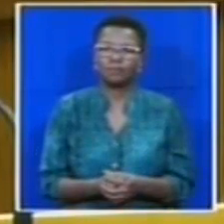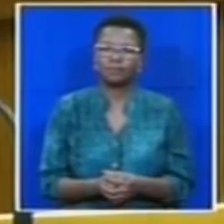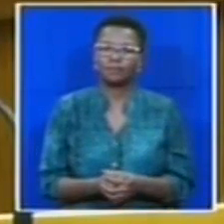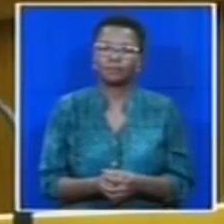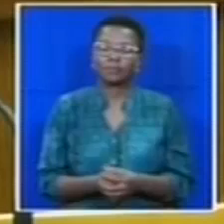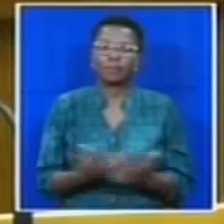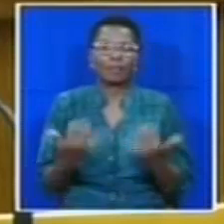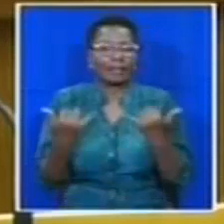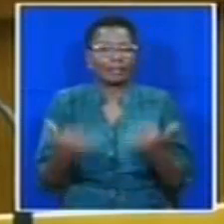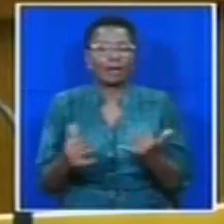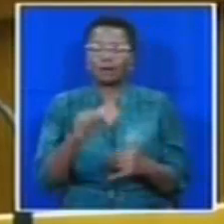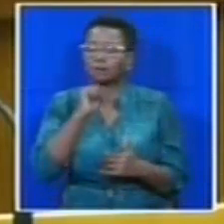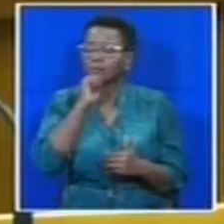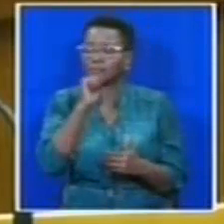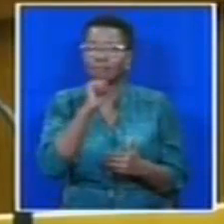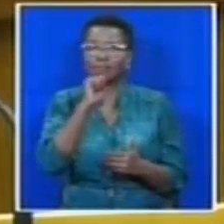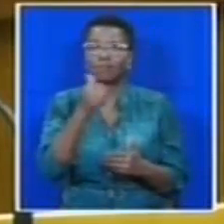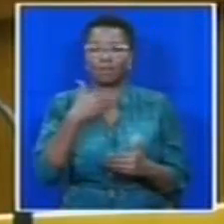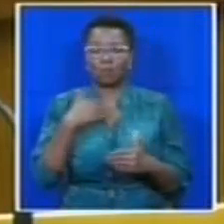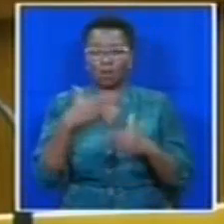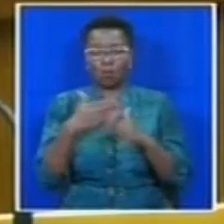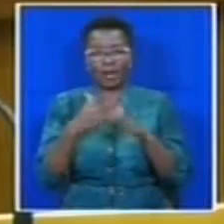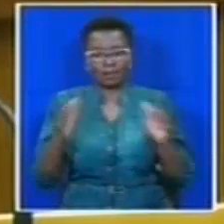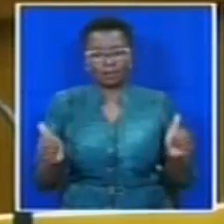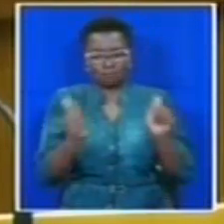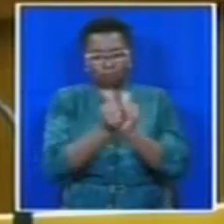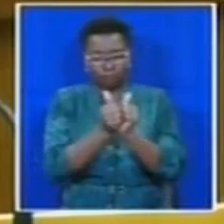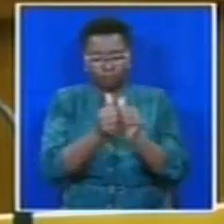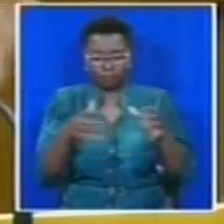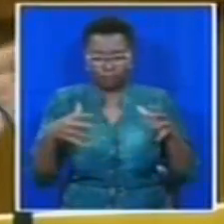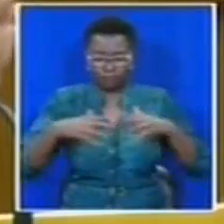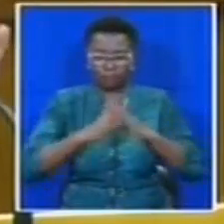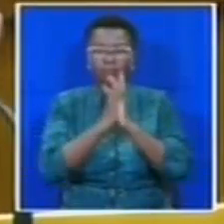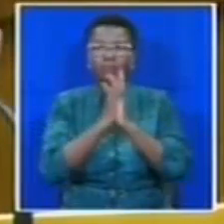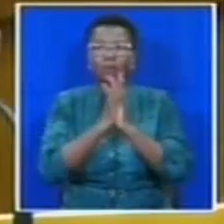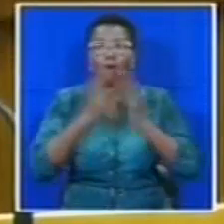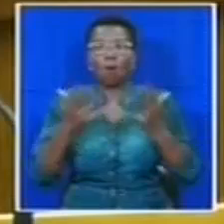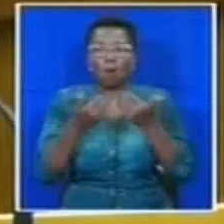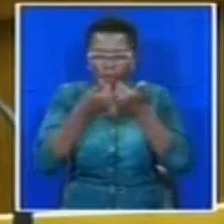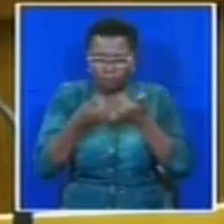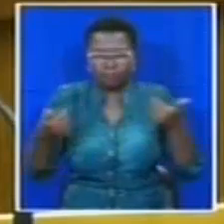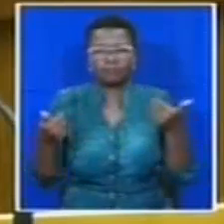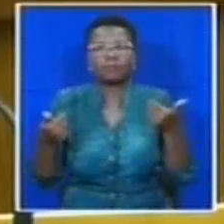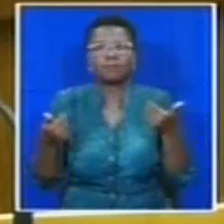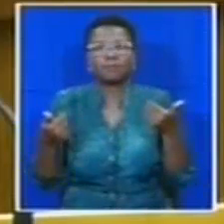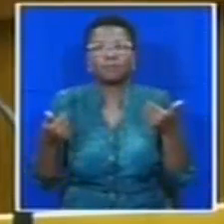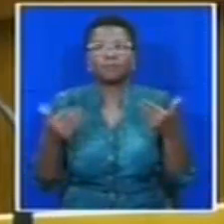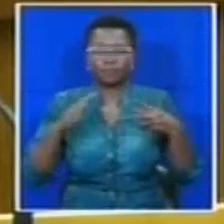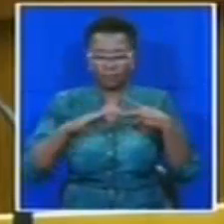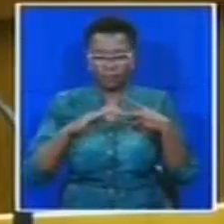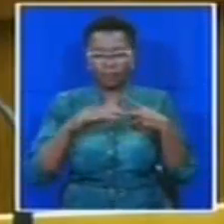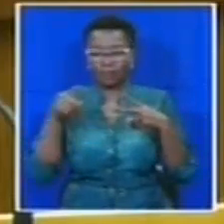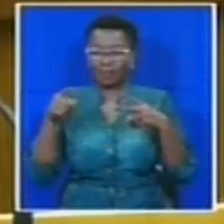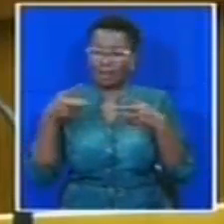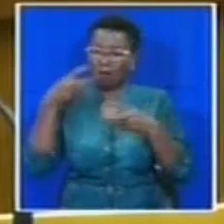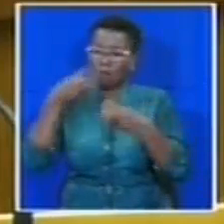So either we work as a South African pack or we work as a divided pack. Either we get this buffalo,